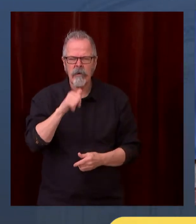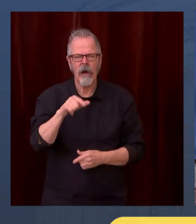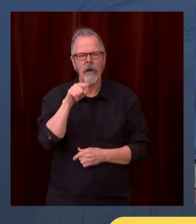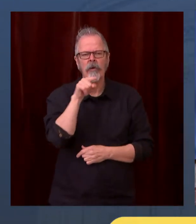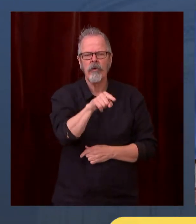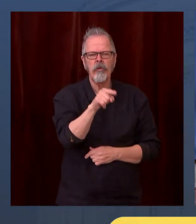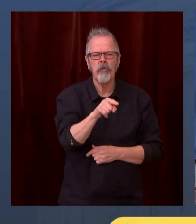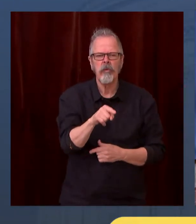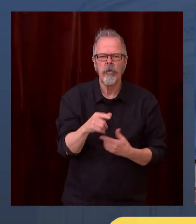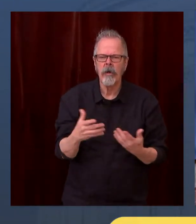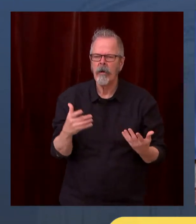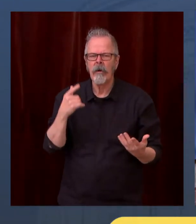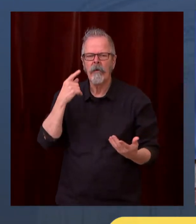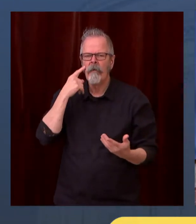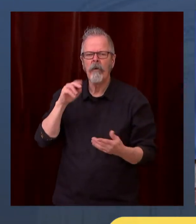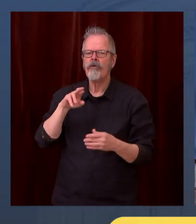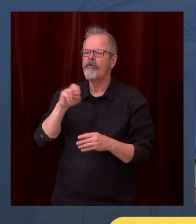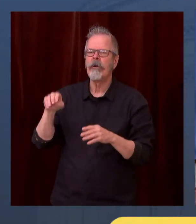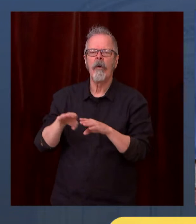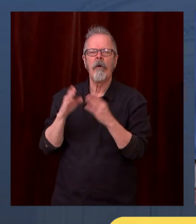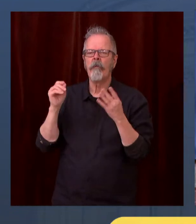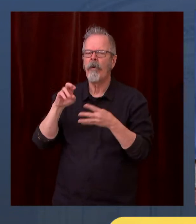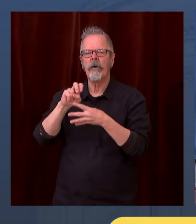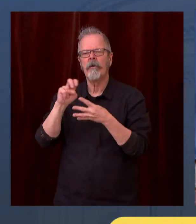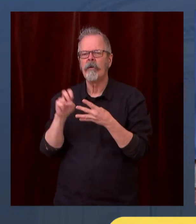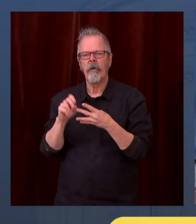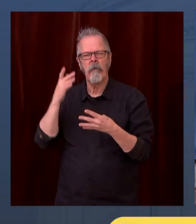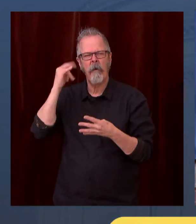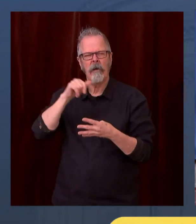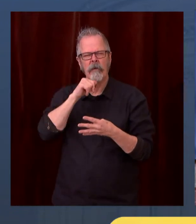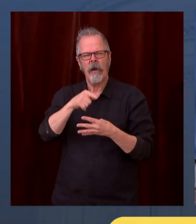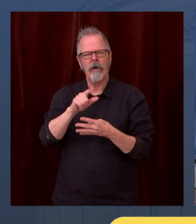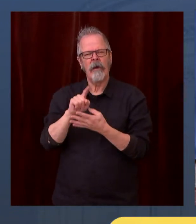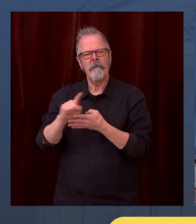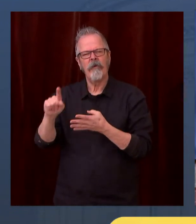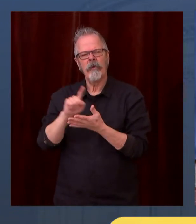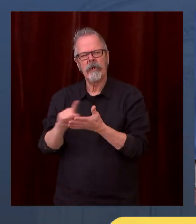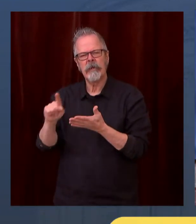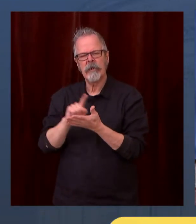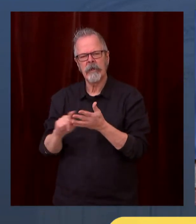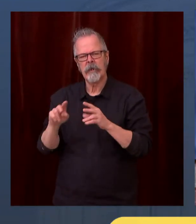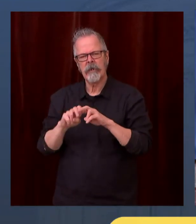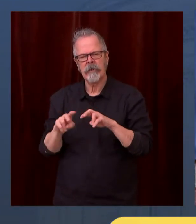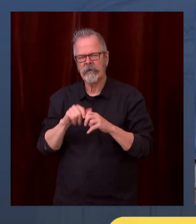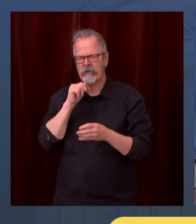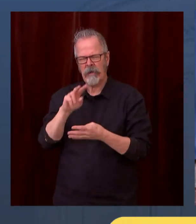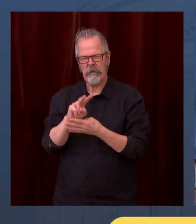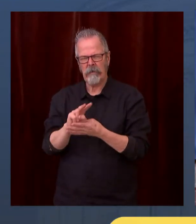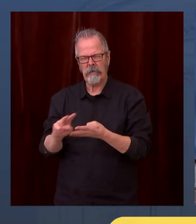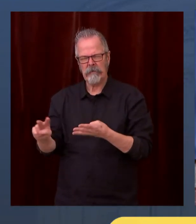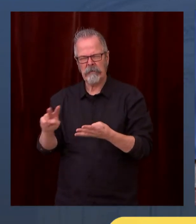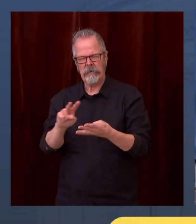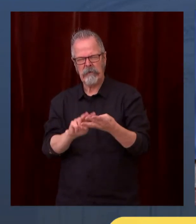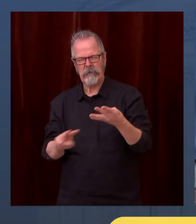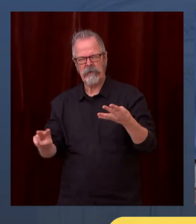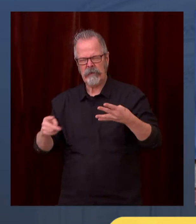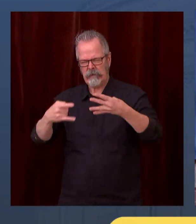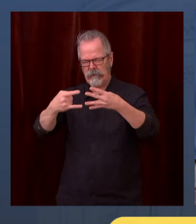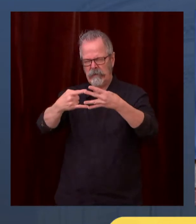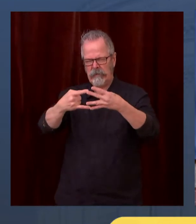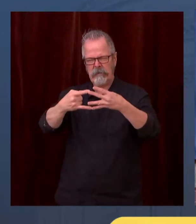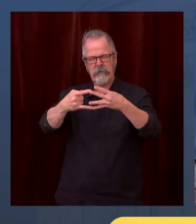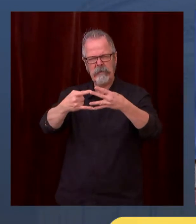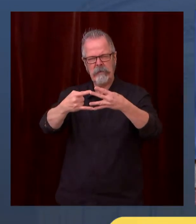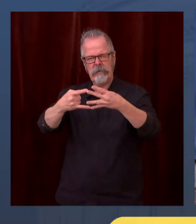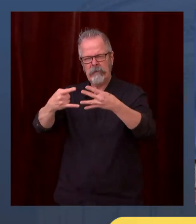of reopening or going to phase 2, do a week-to-week analysis rather than every 2 weeks, so that it's maybe